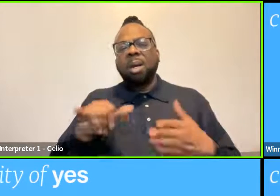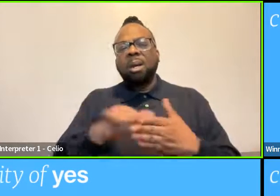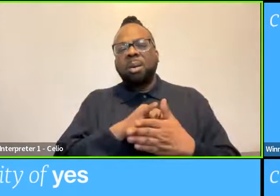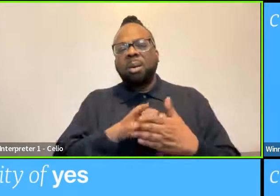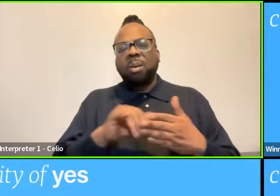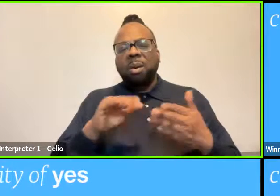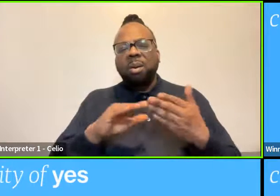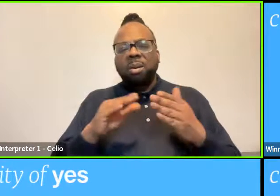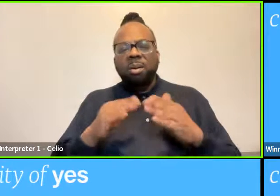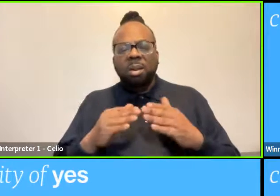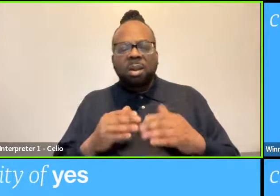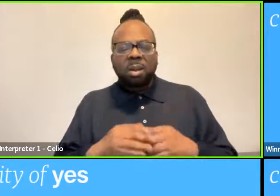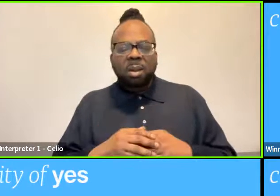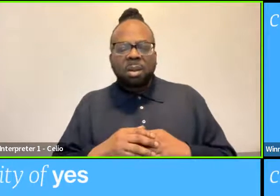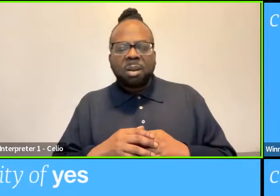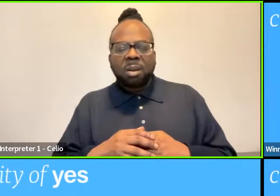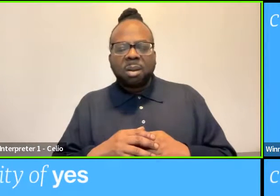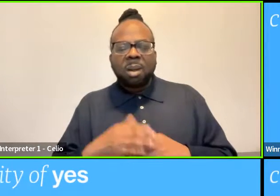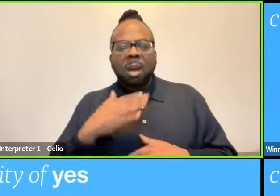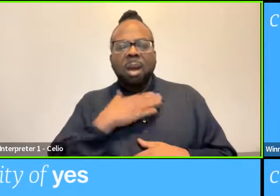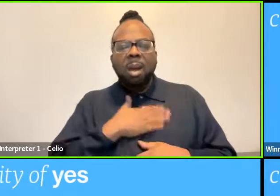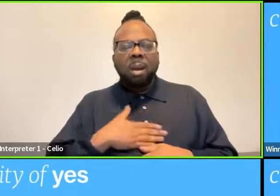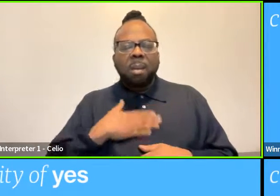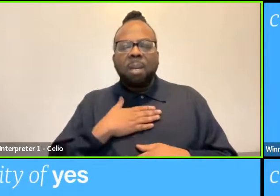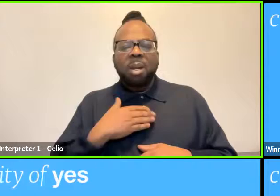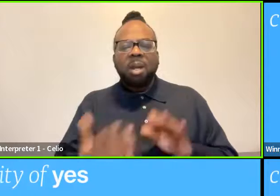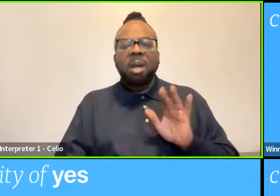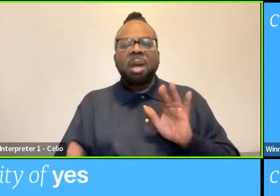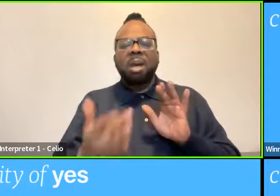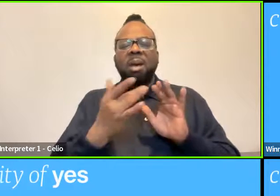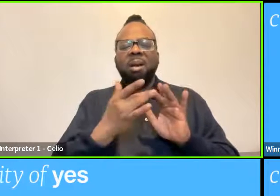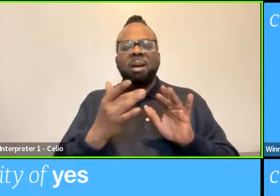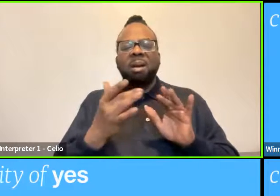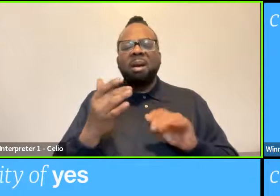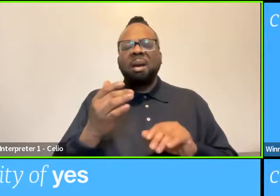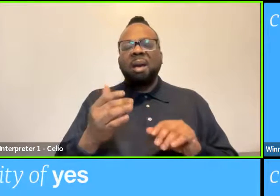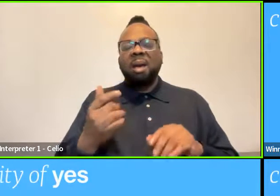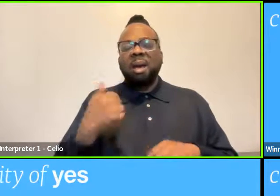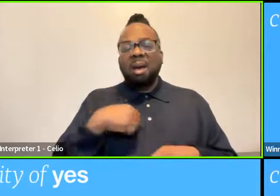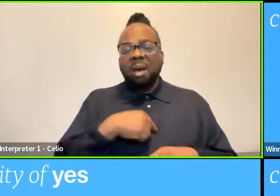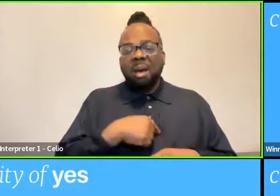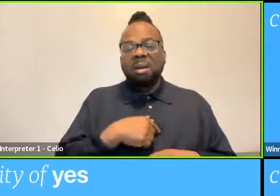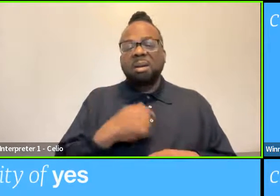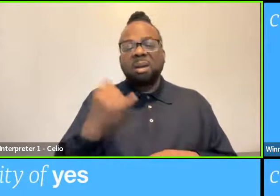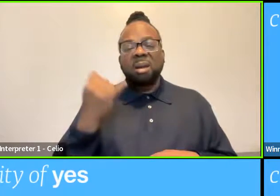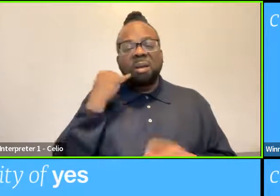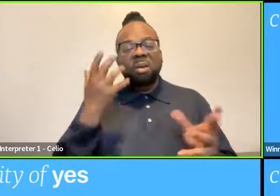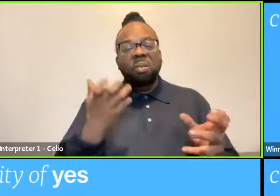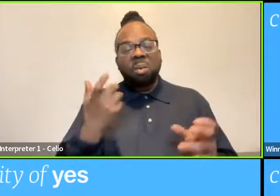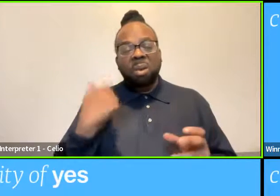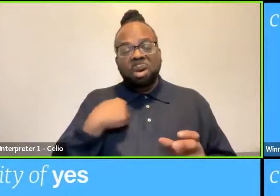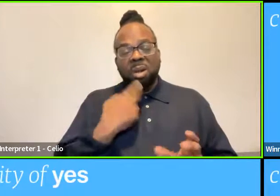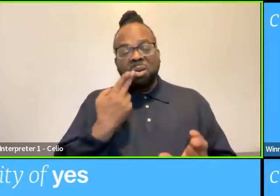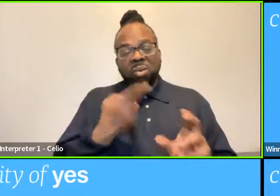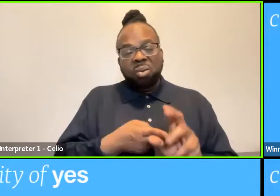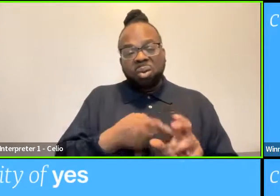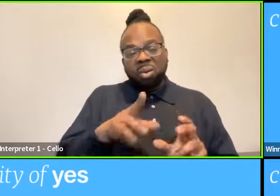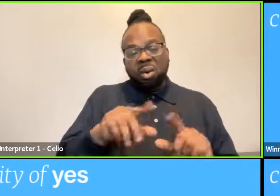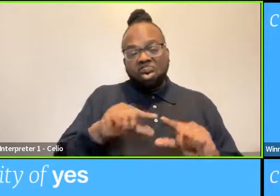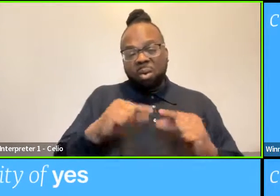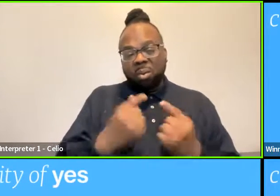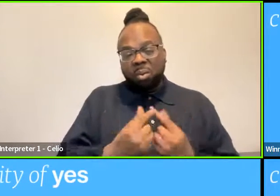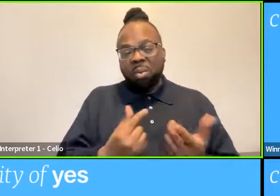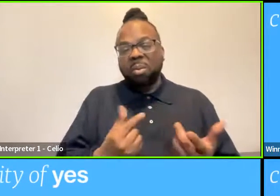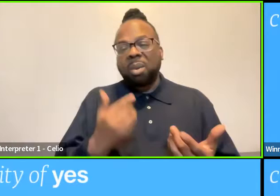So, please reach out to us with anyone that you might want us to join your group. Thank you, Winnie, for dropping